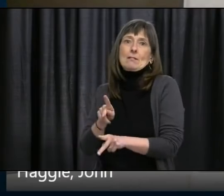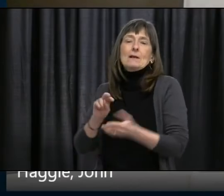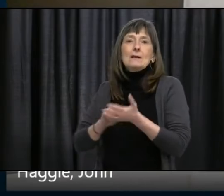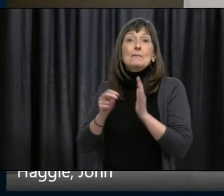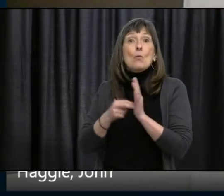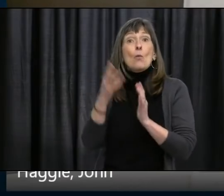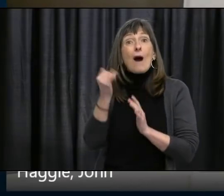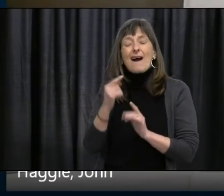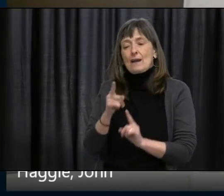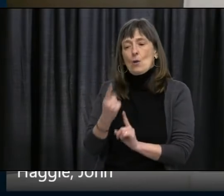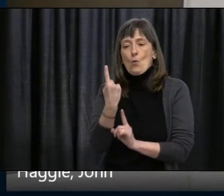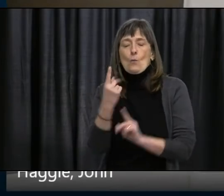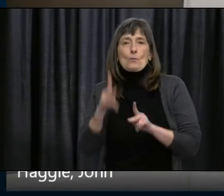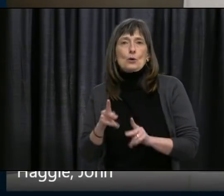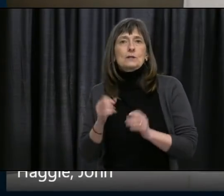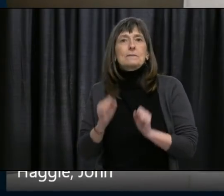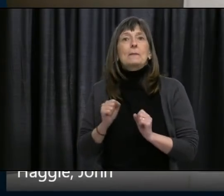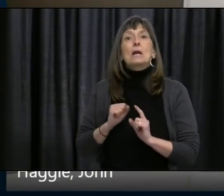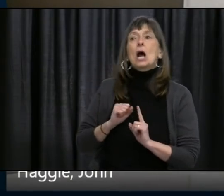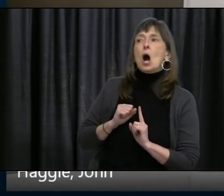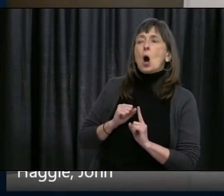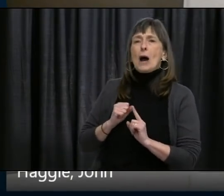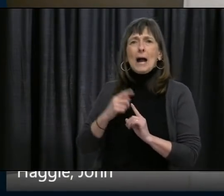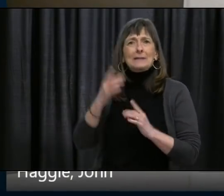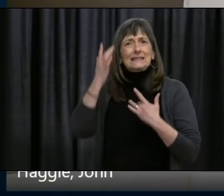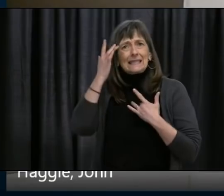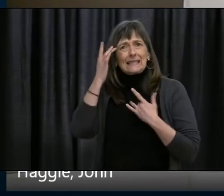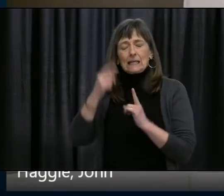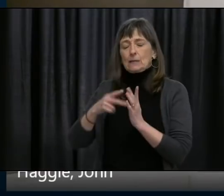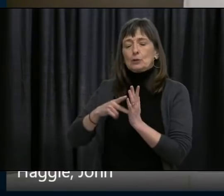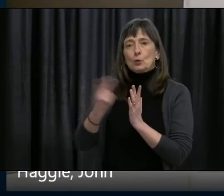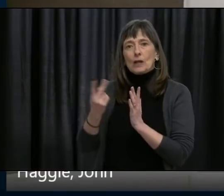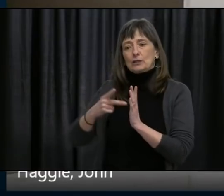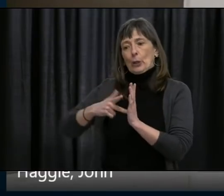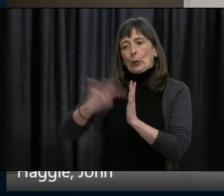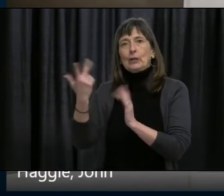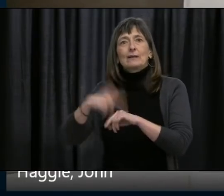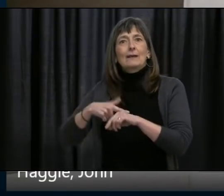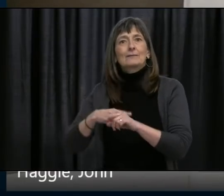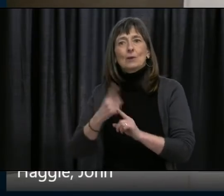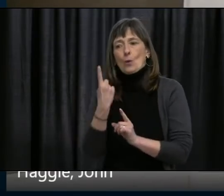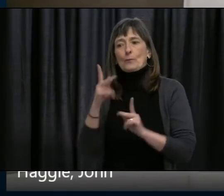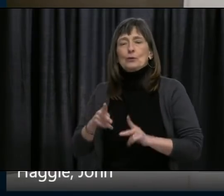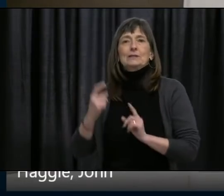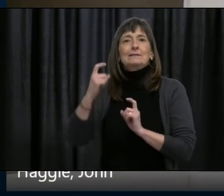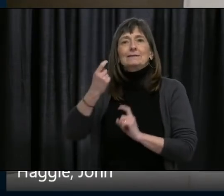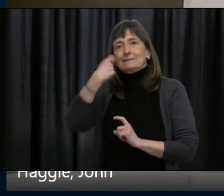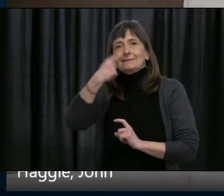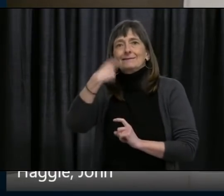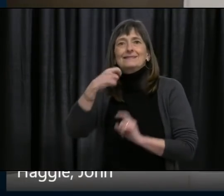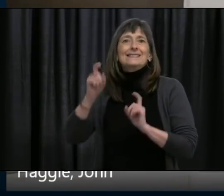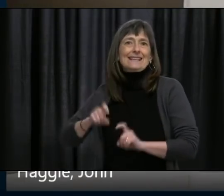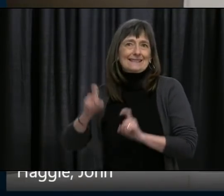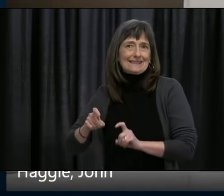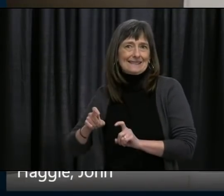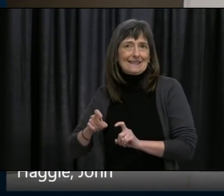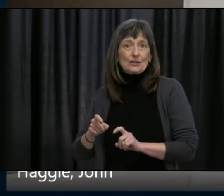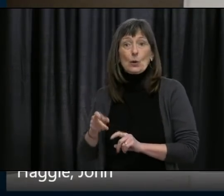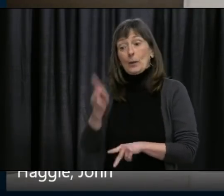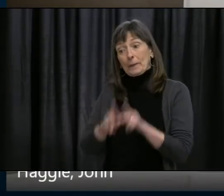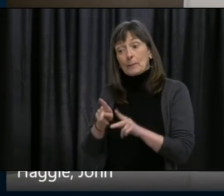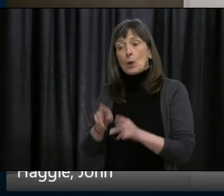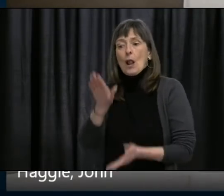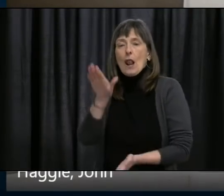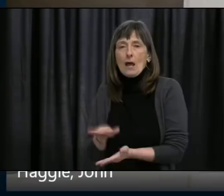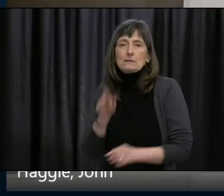clinically indicated over the course of an illness or an episode. So the number of people tested is actually lower slightly than the